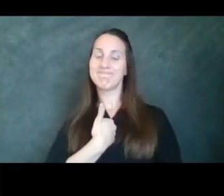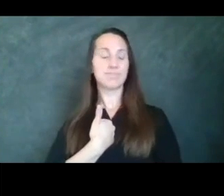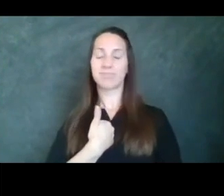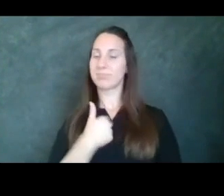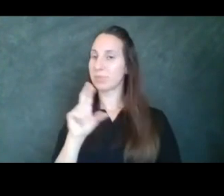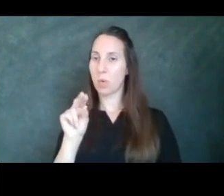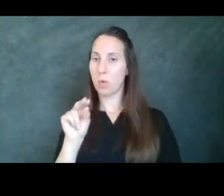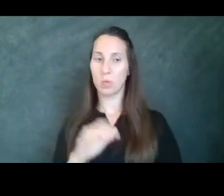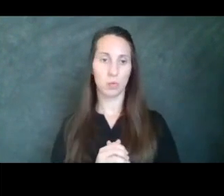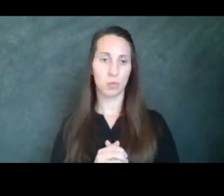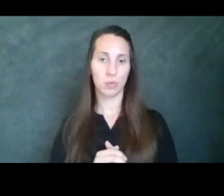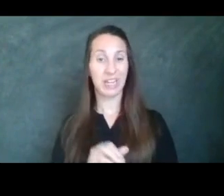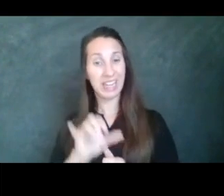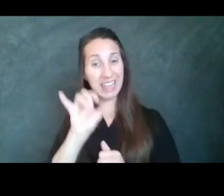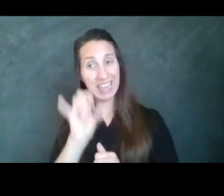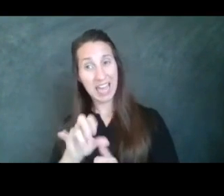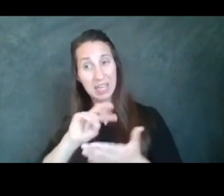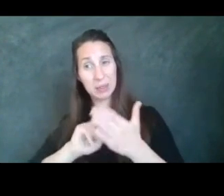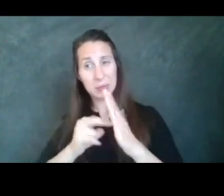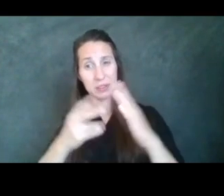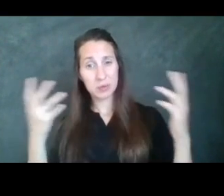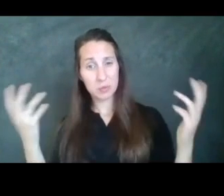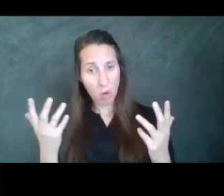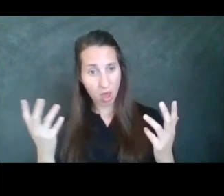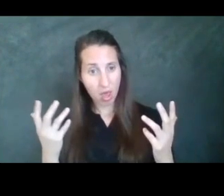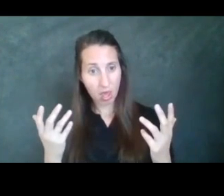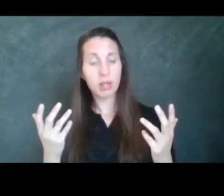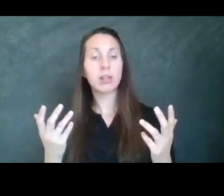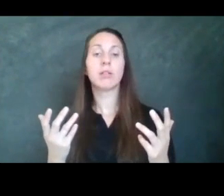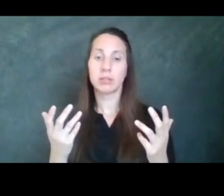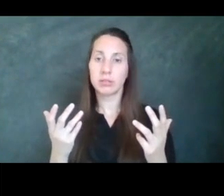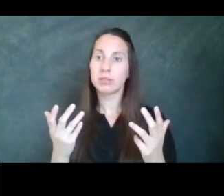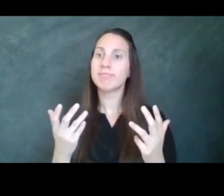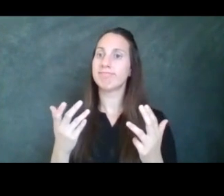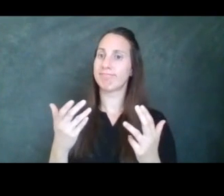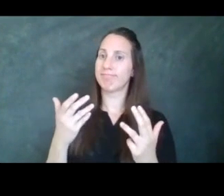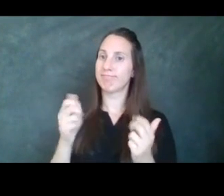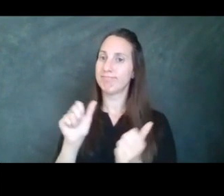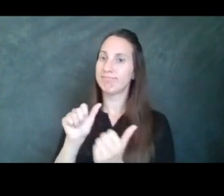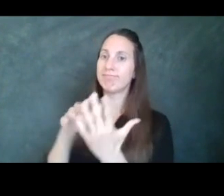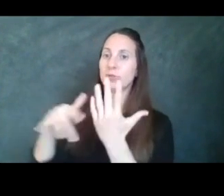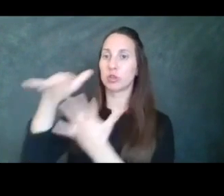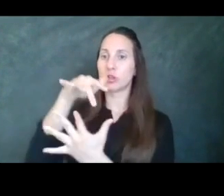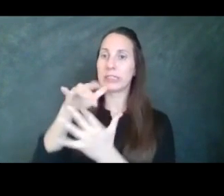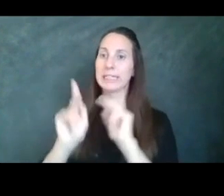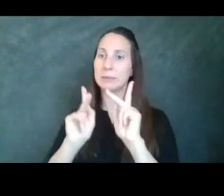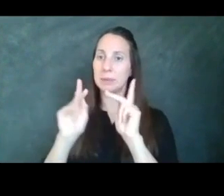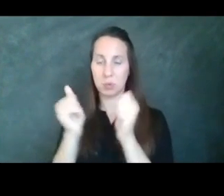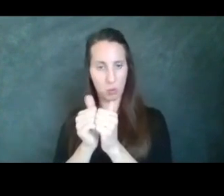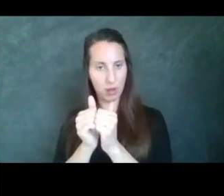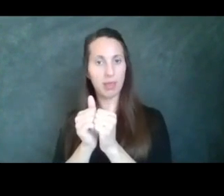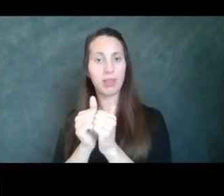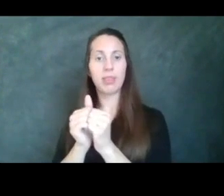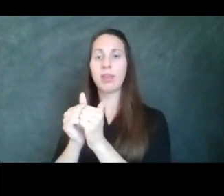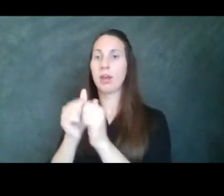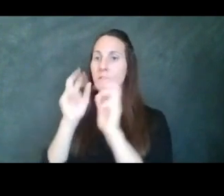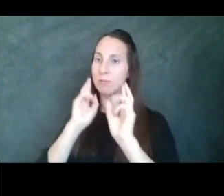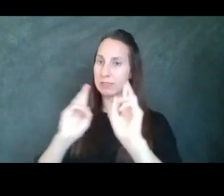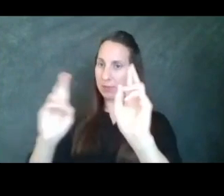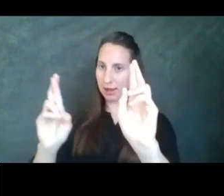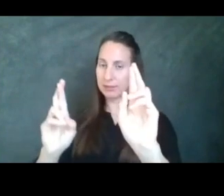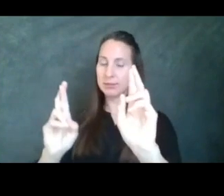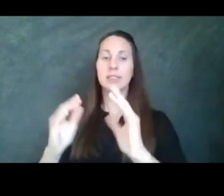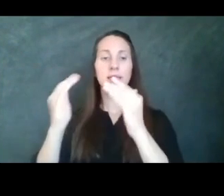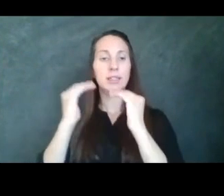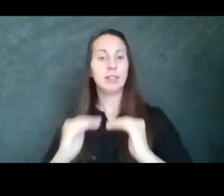Pursuing acts of loving kindness does entail treating people with dignity and respect,